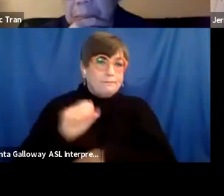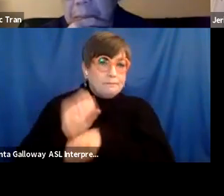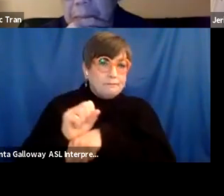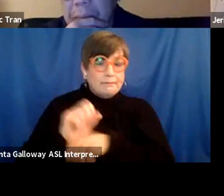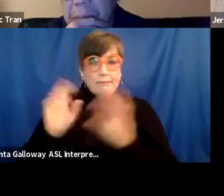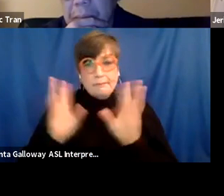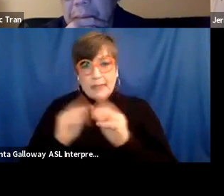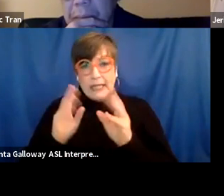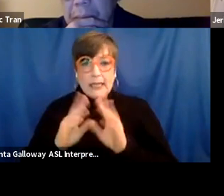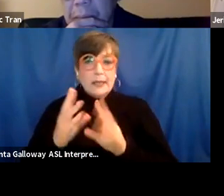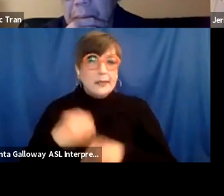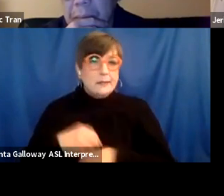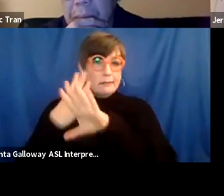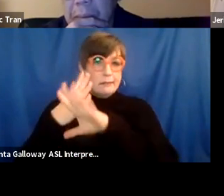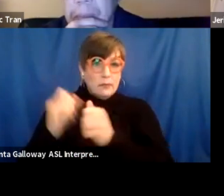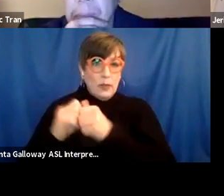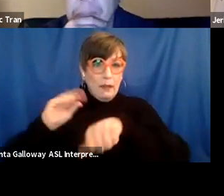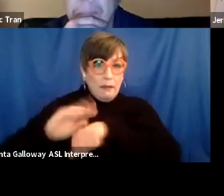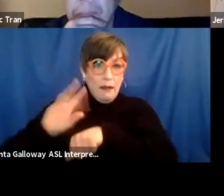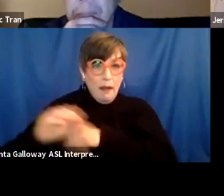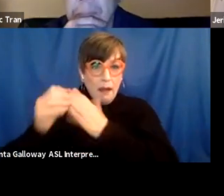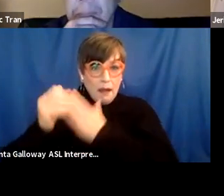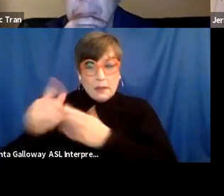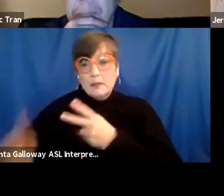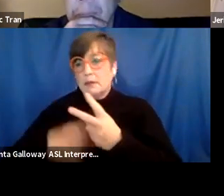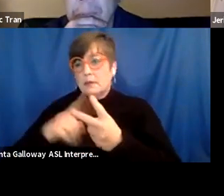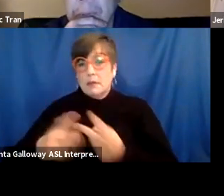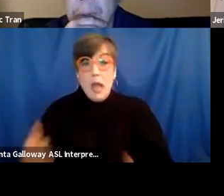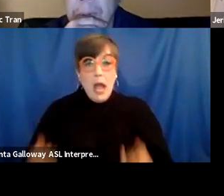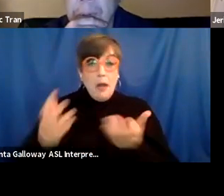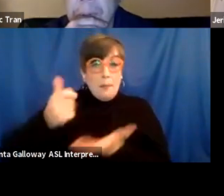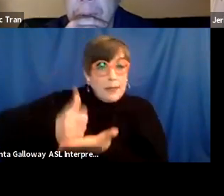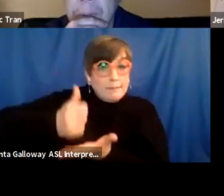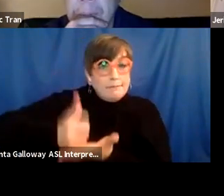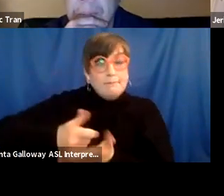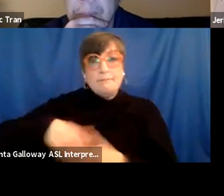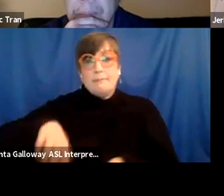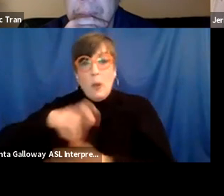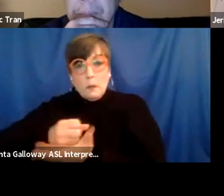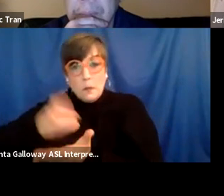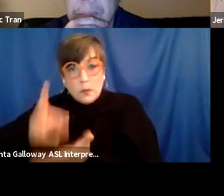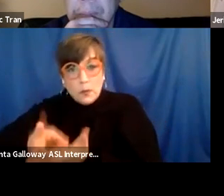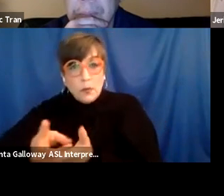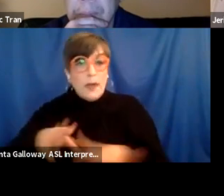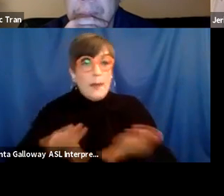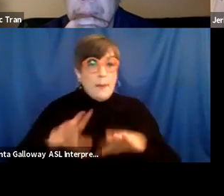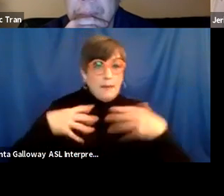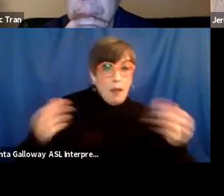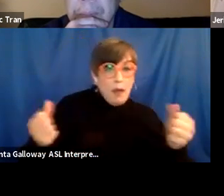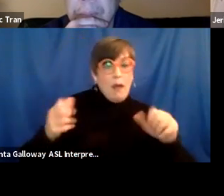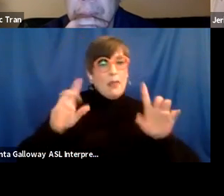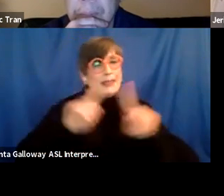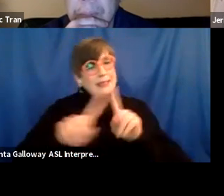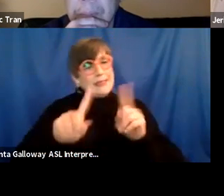seeing their guidance counselors and number of behavioral health sessions and social work sessions and different supports that have been given